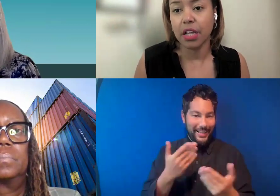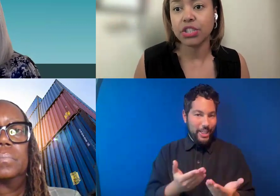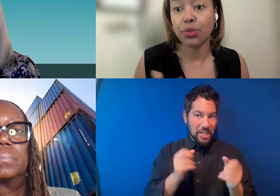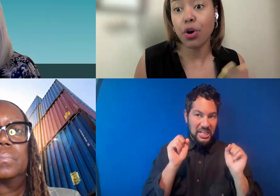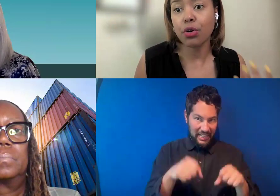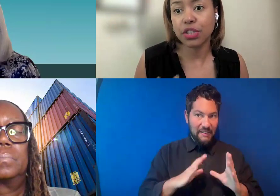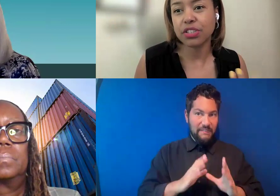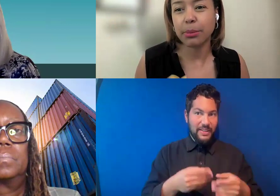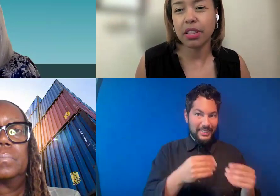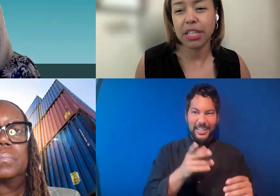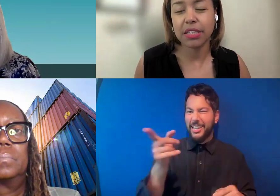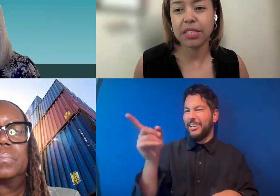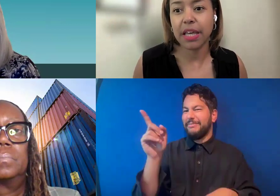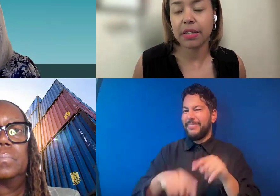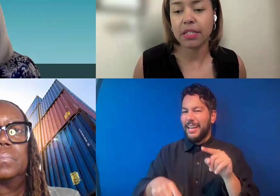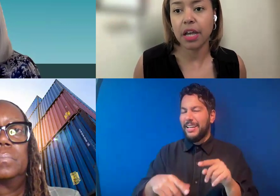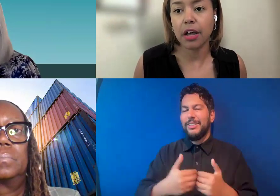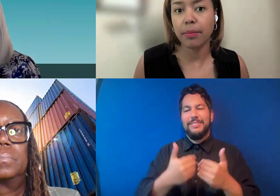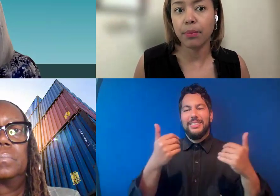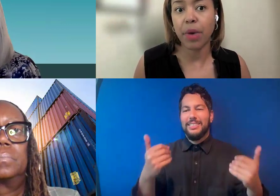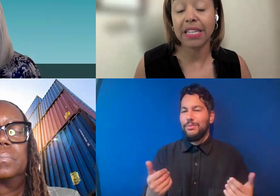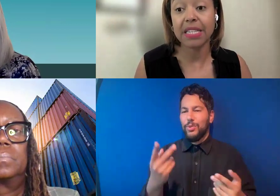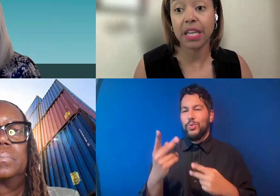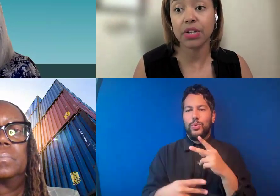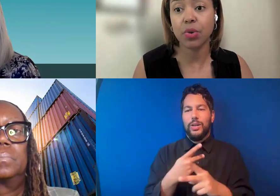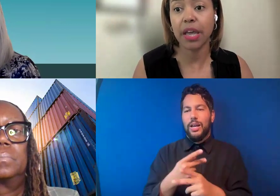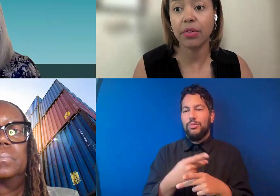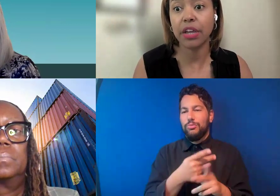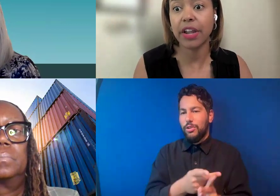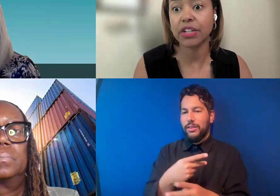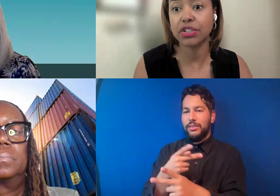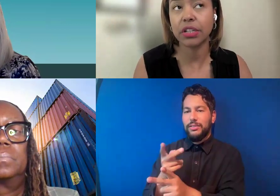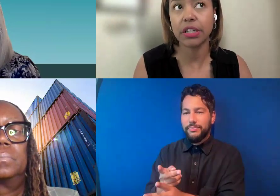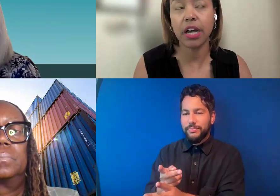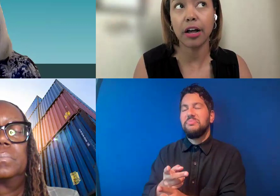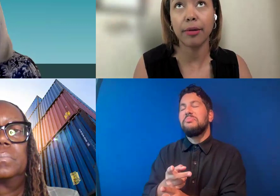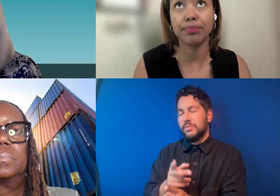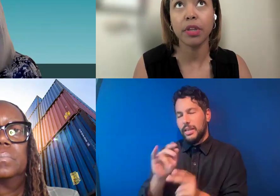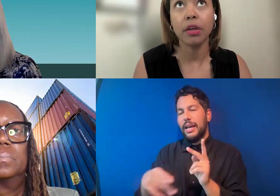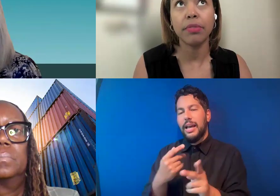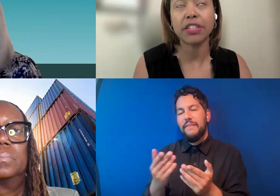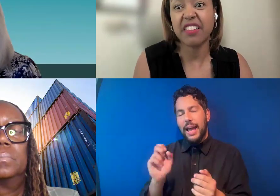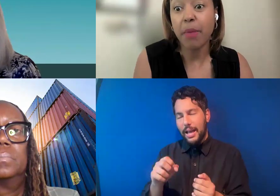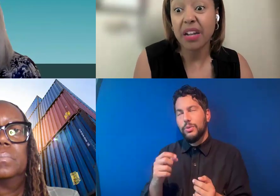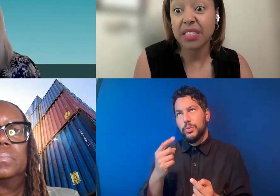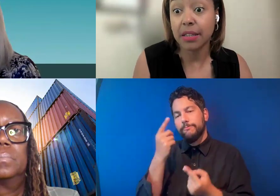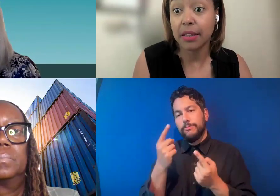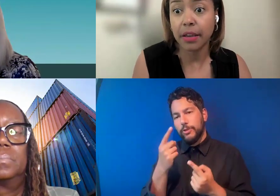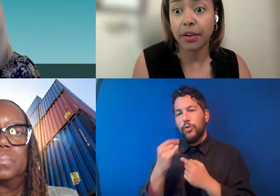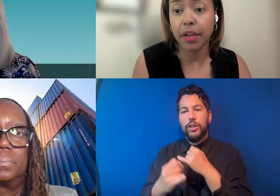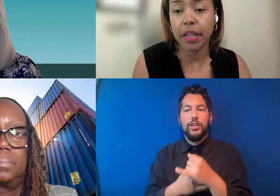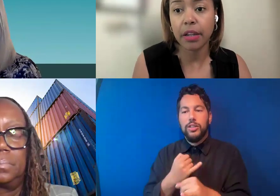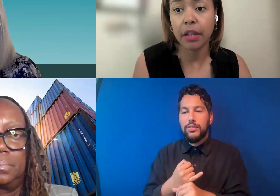it's fine. So those are some of the things that I did take into account internationally. There's a lot